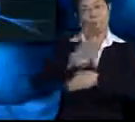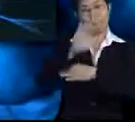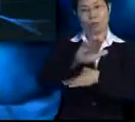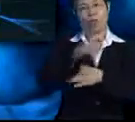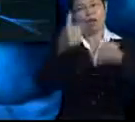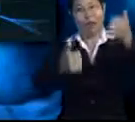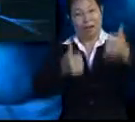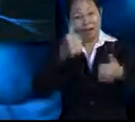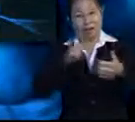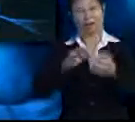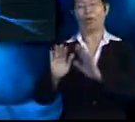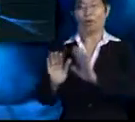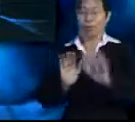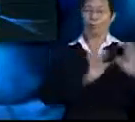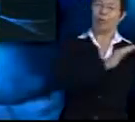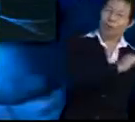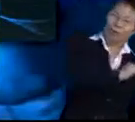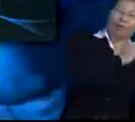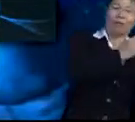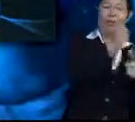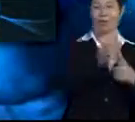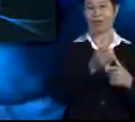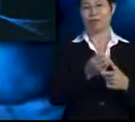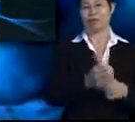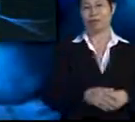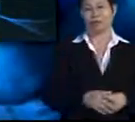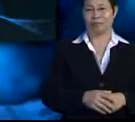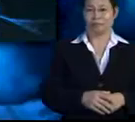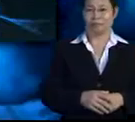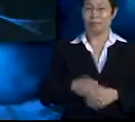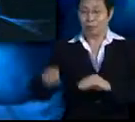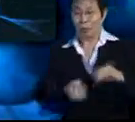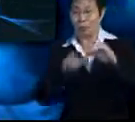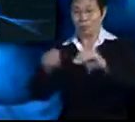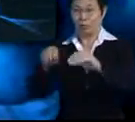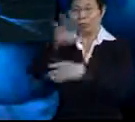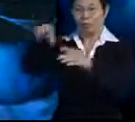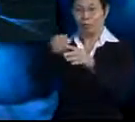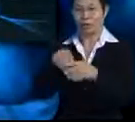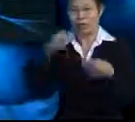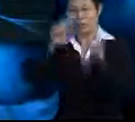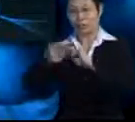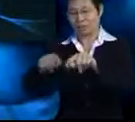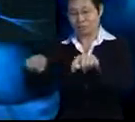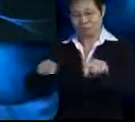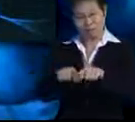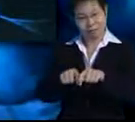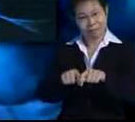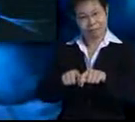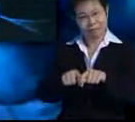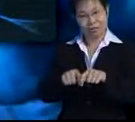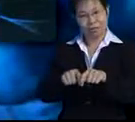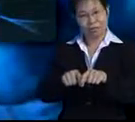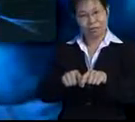either holding onto it or leaning against it. Whereas movement involves changing position